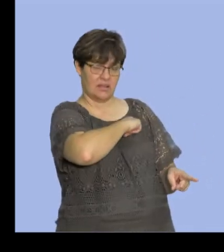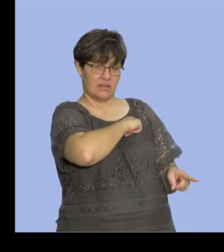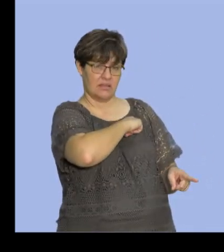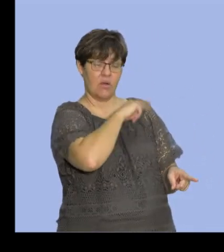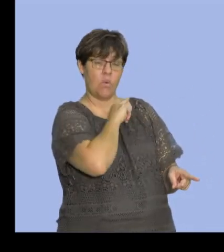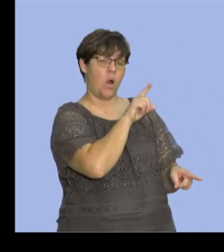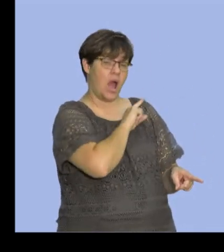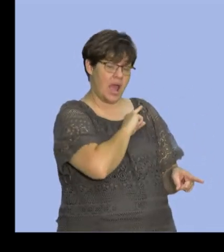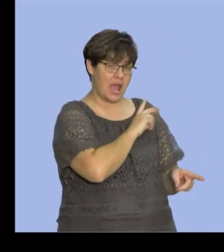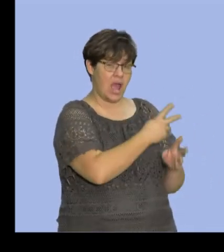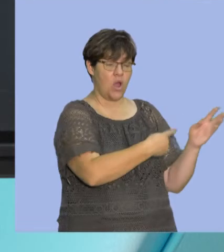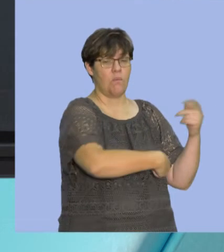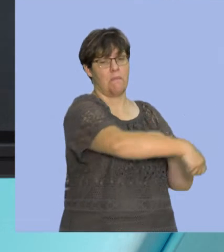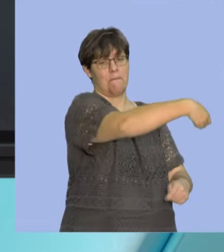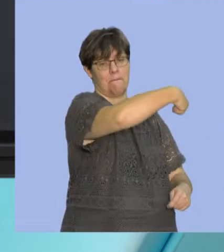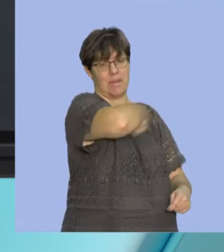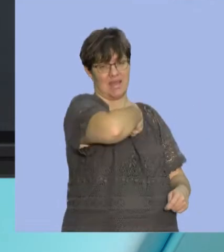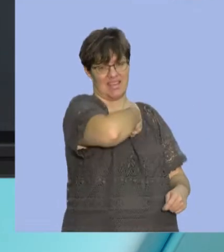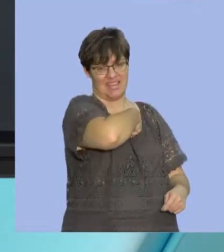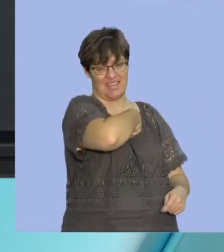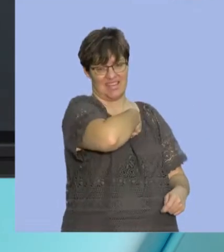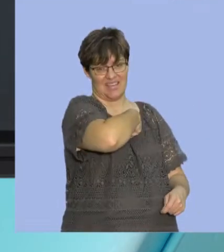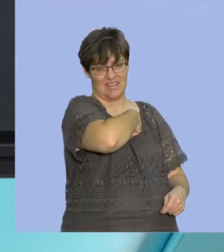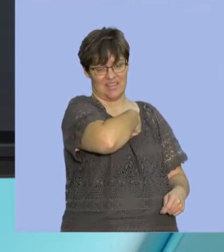that, they are refunding the amount to